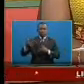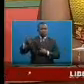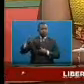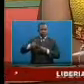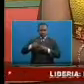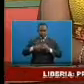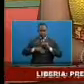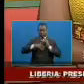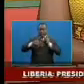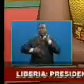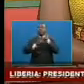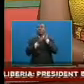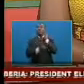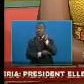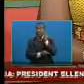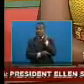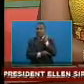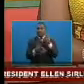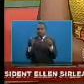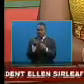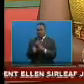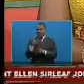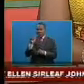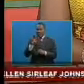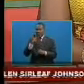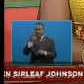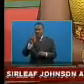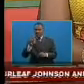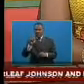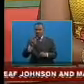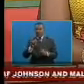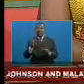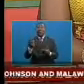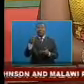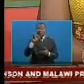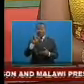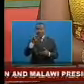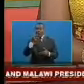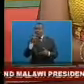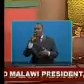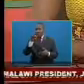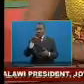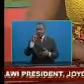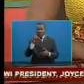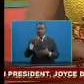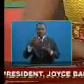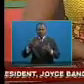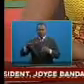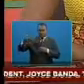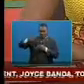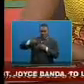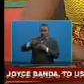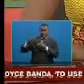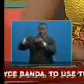through various assisted reproductive technologies, including the in vitro fertilization, IVF. IVF